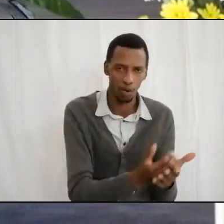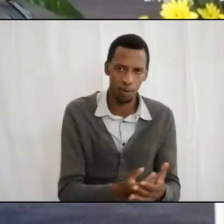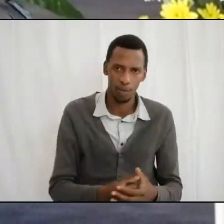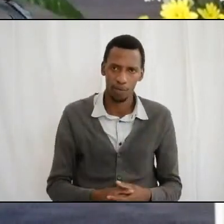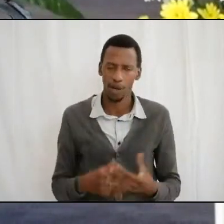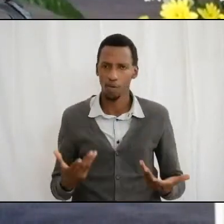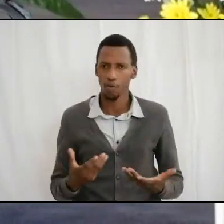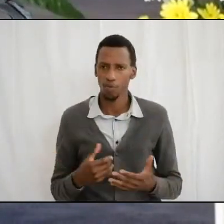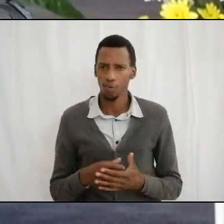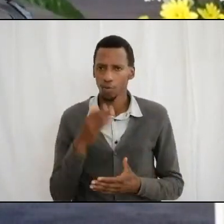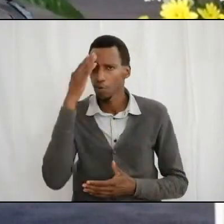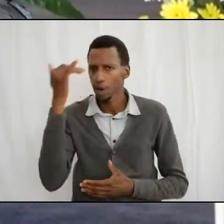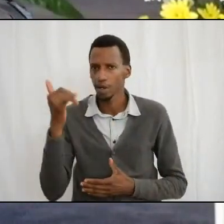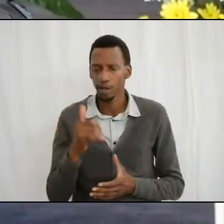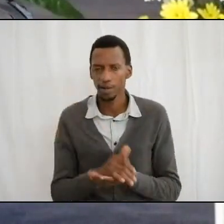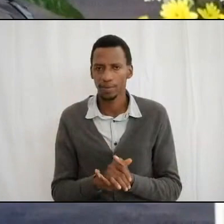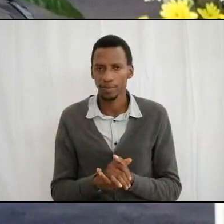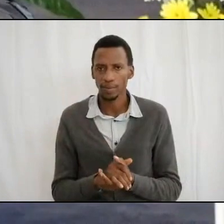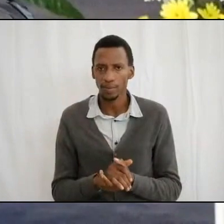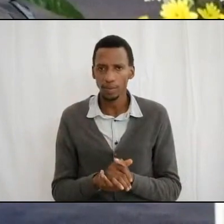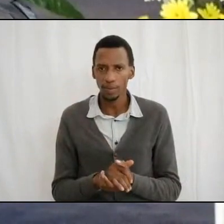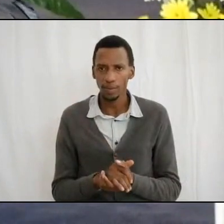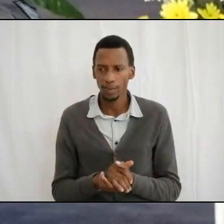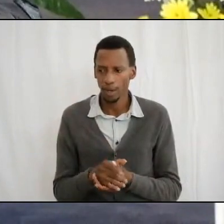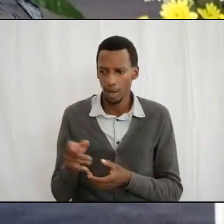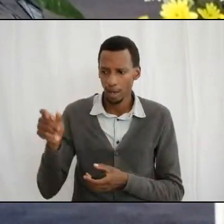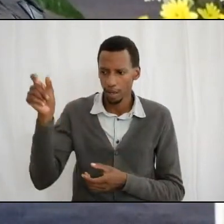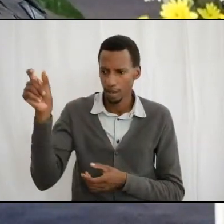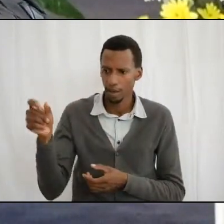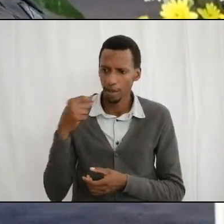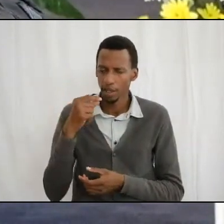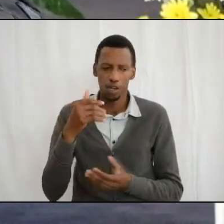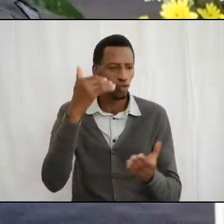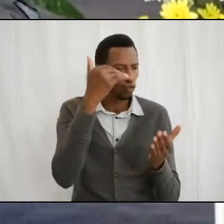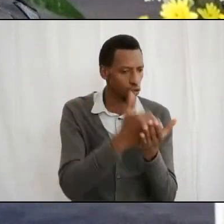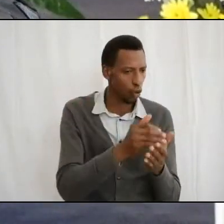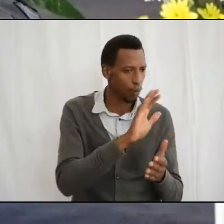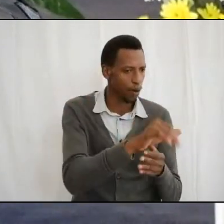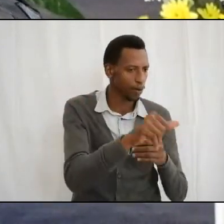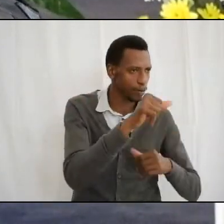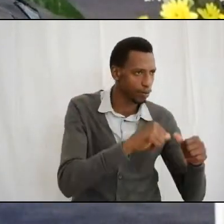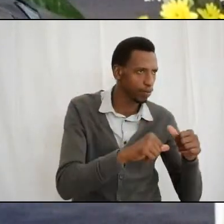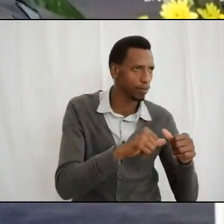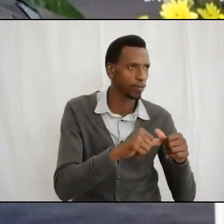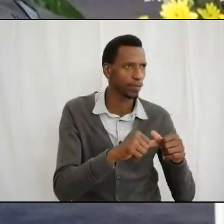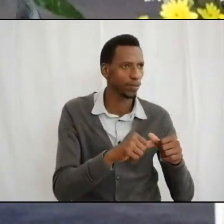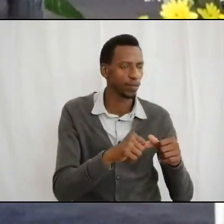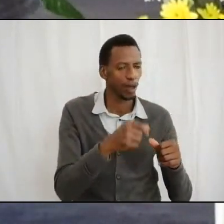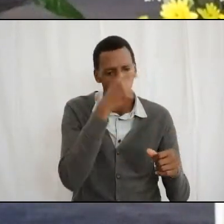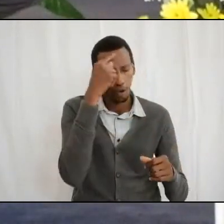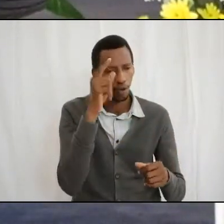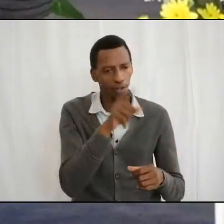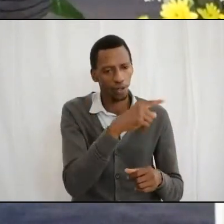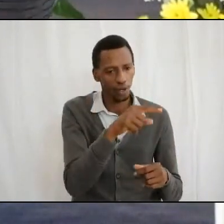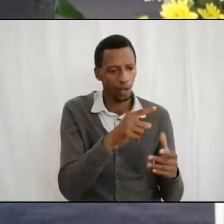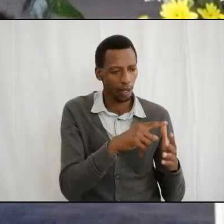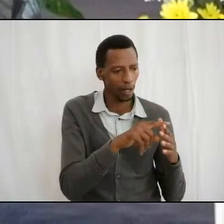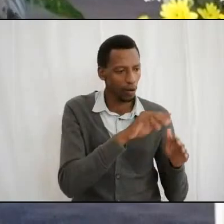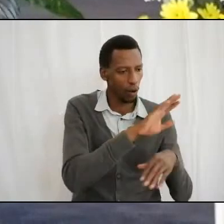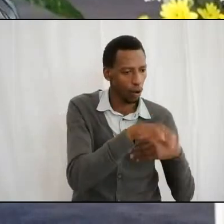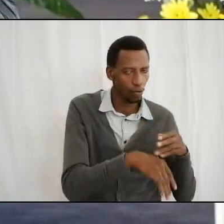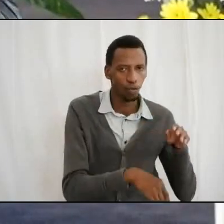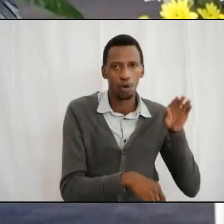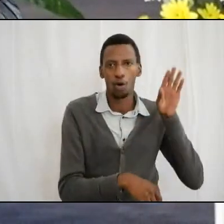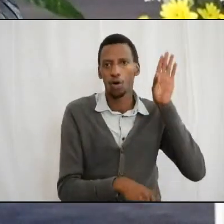Why is this? Why could Nehemiah say, stop doing what you're doing because it's wrong, and they obey